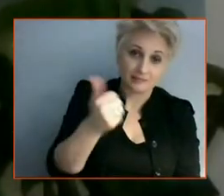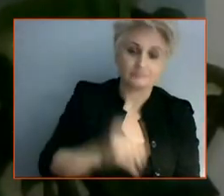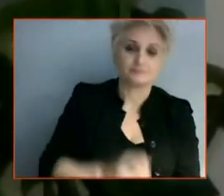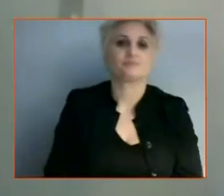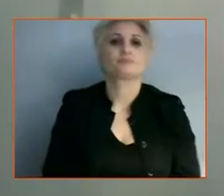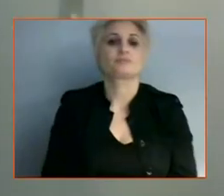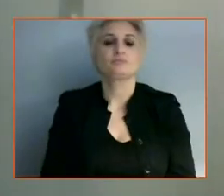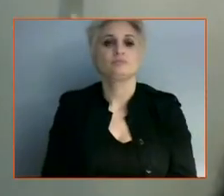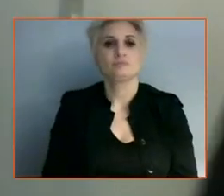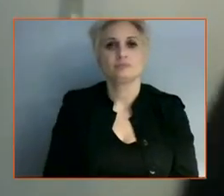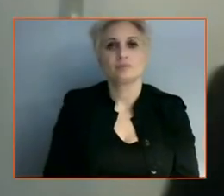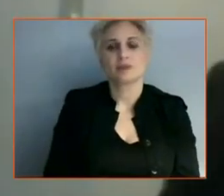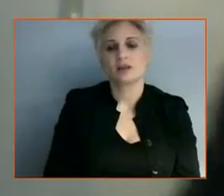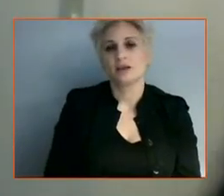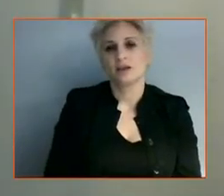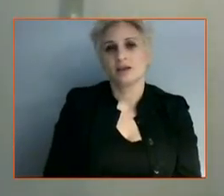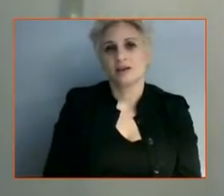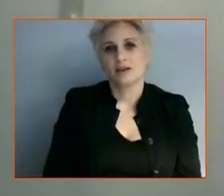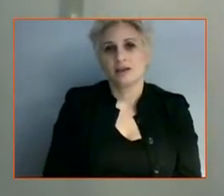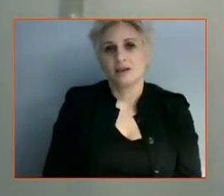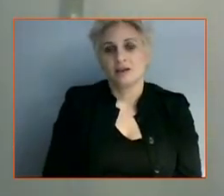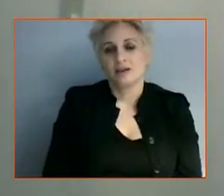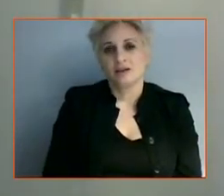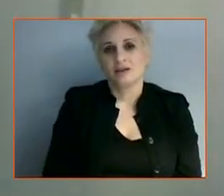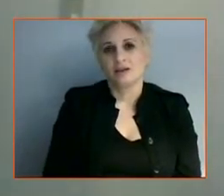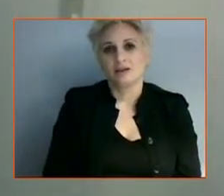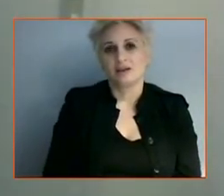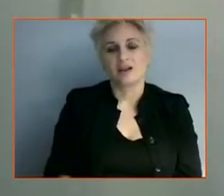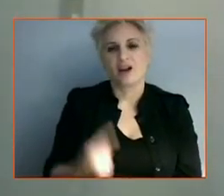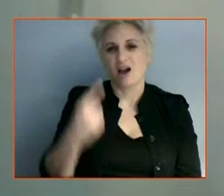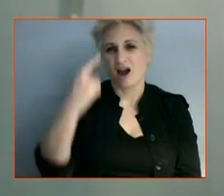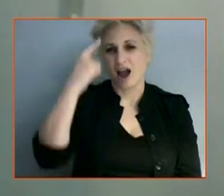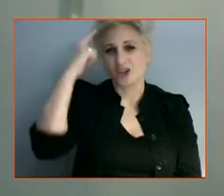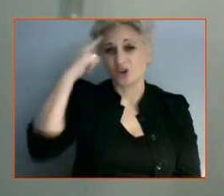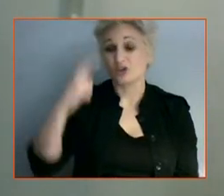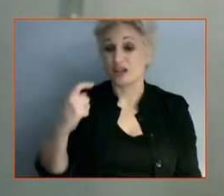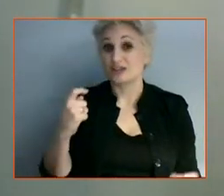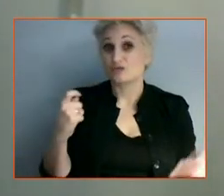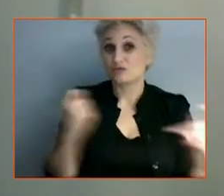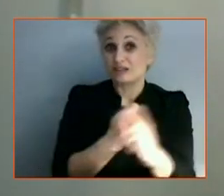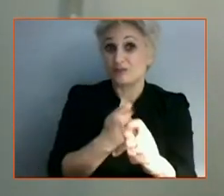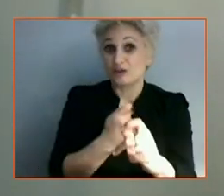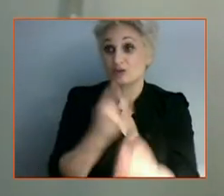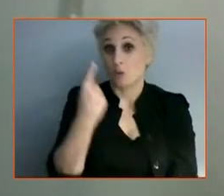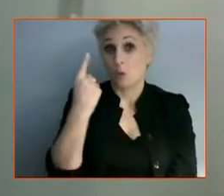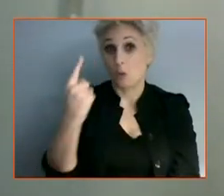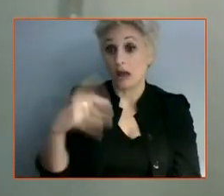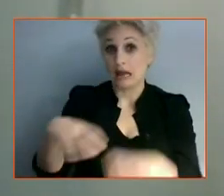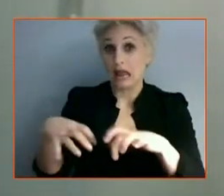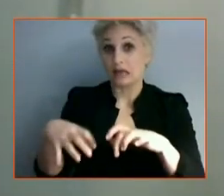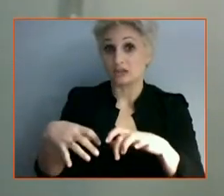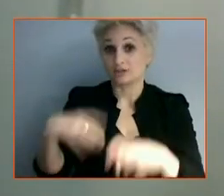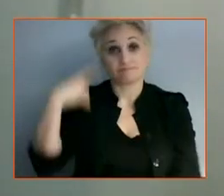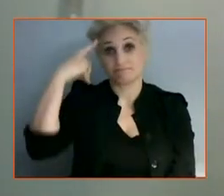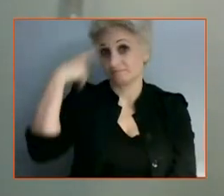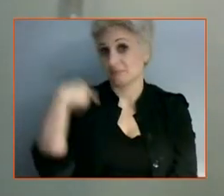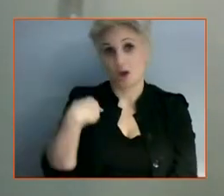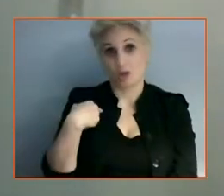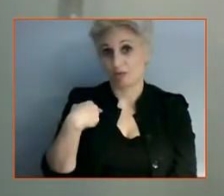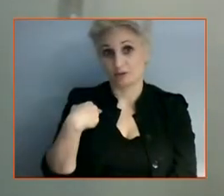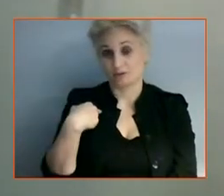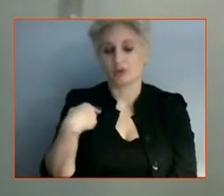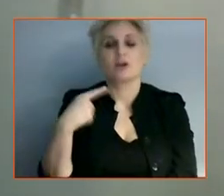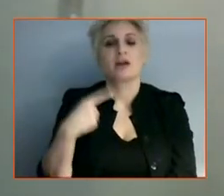I've never thought that transformation can come about from one action, so it might take a little bit of time. I will say too, working with the arts